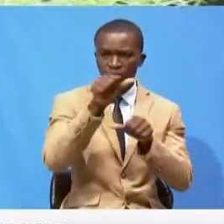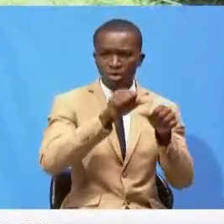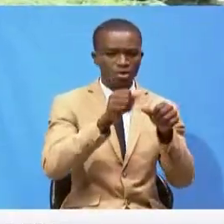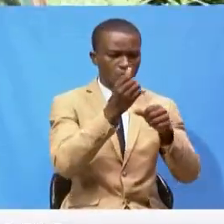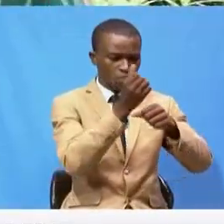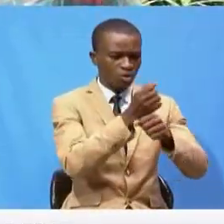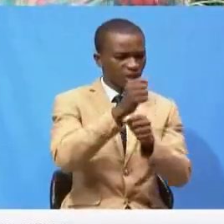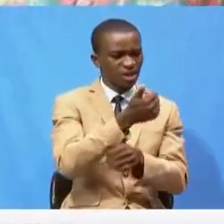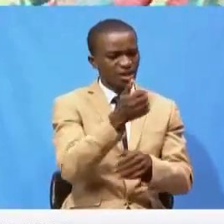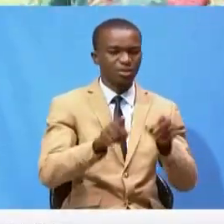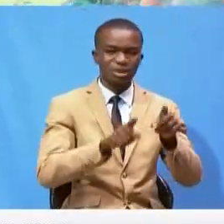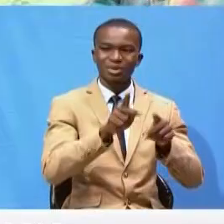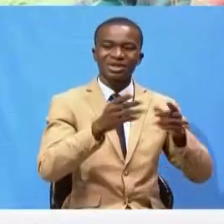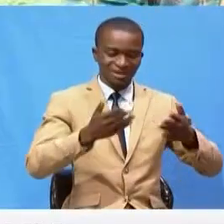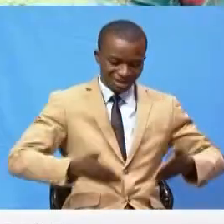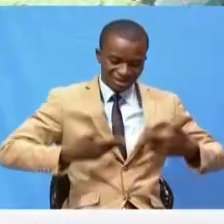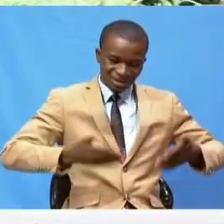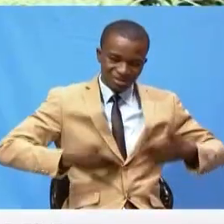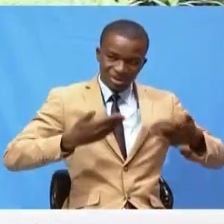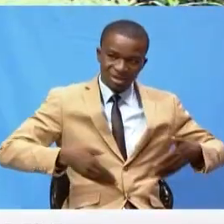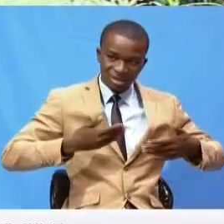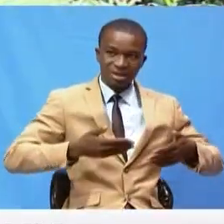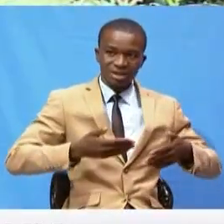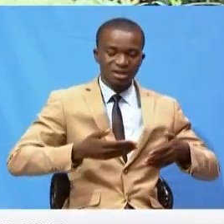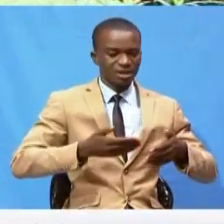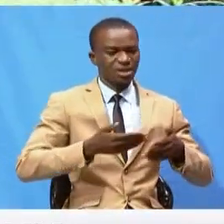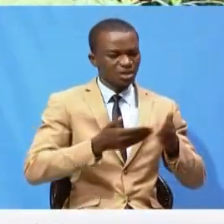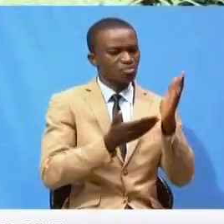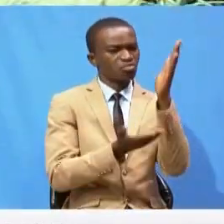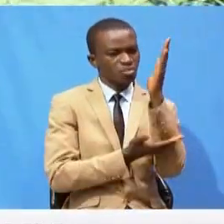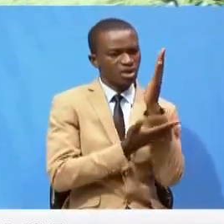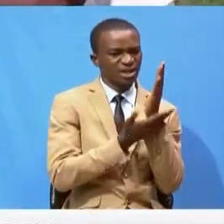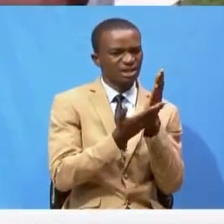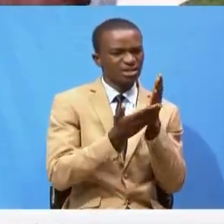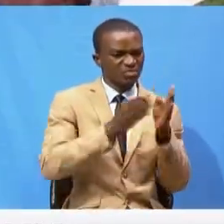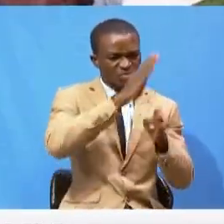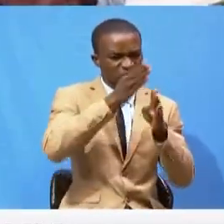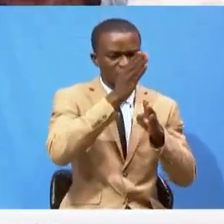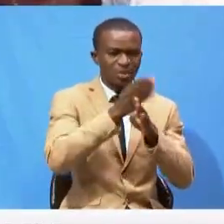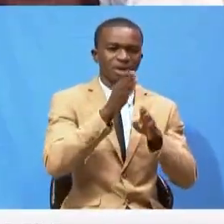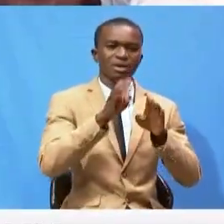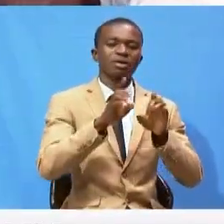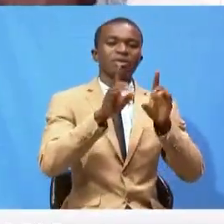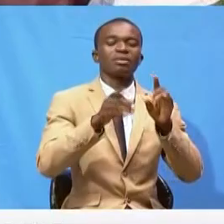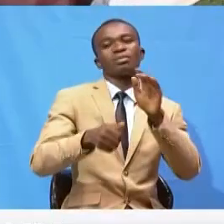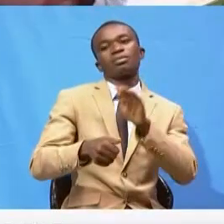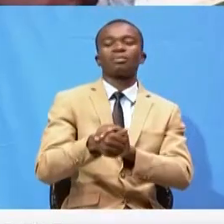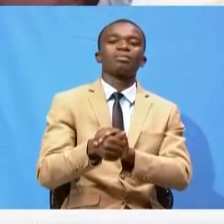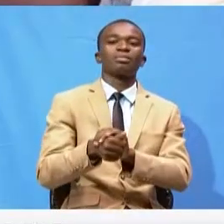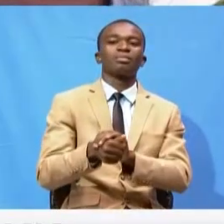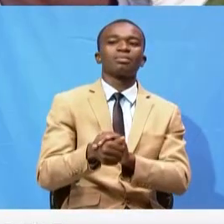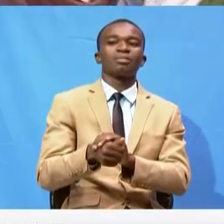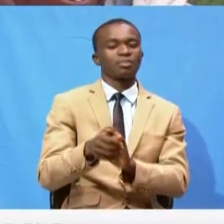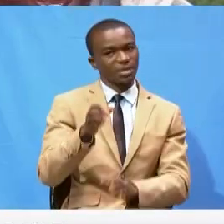is happy with the progress made, especially in the education sector. Speaking at a special program